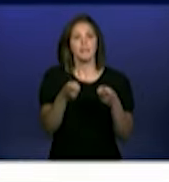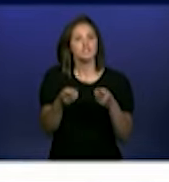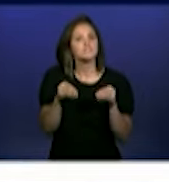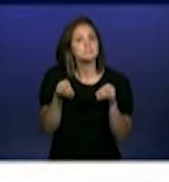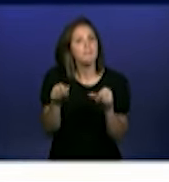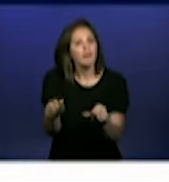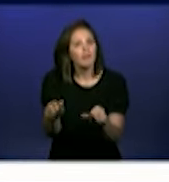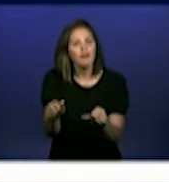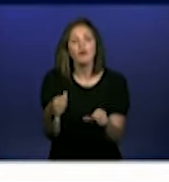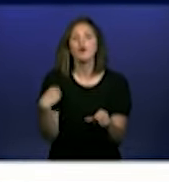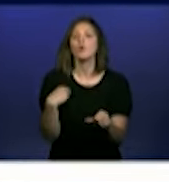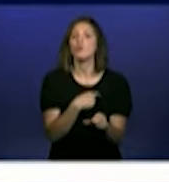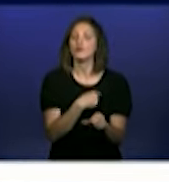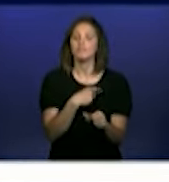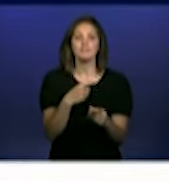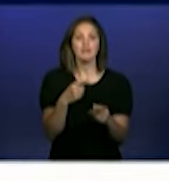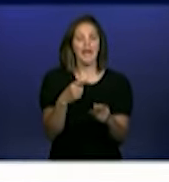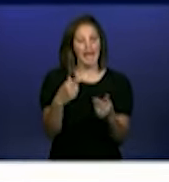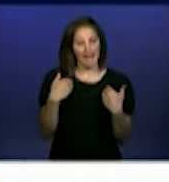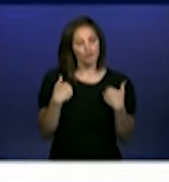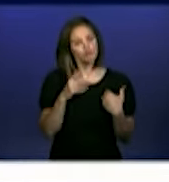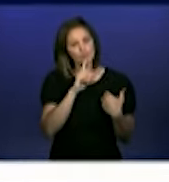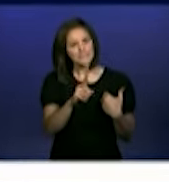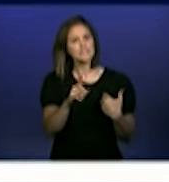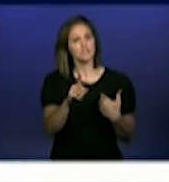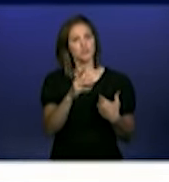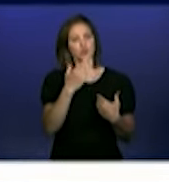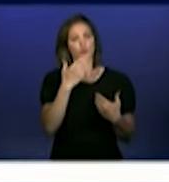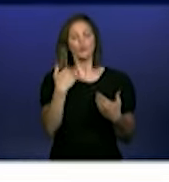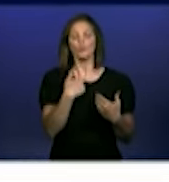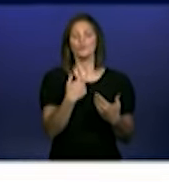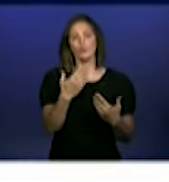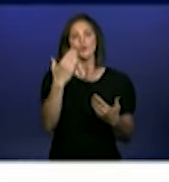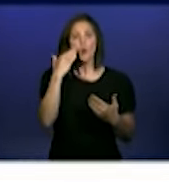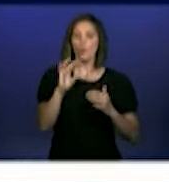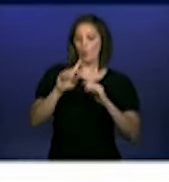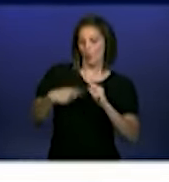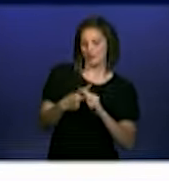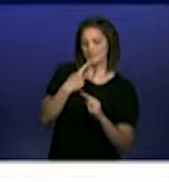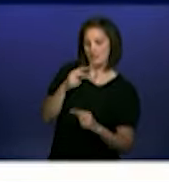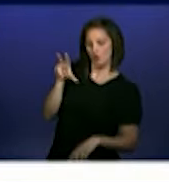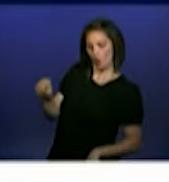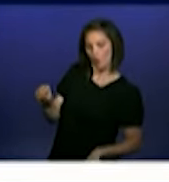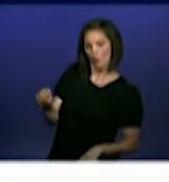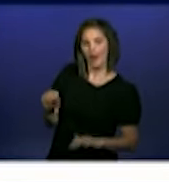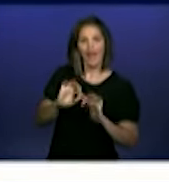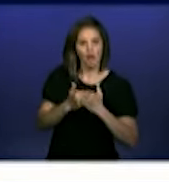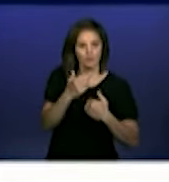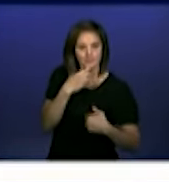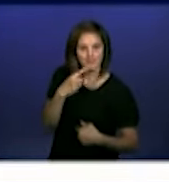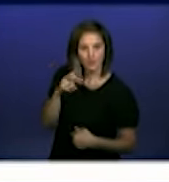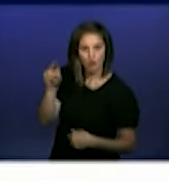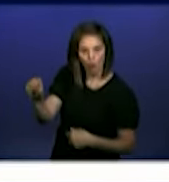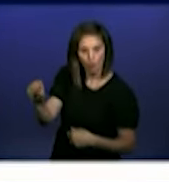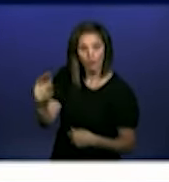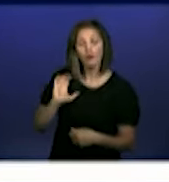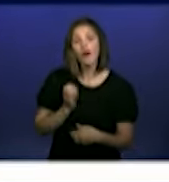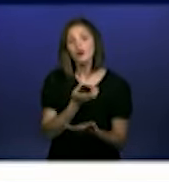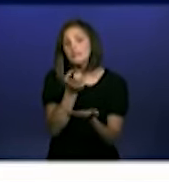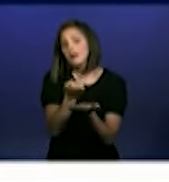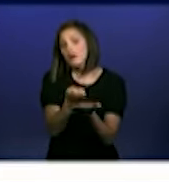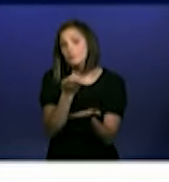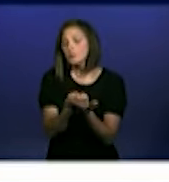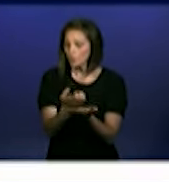in remarkably disciplined ways. We know how to say no here. And we've created an economy that's given us not